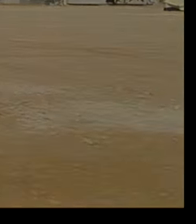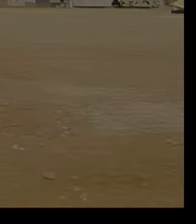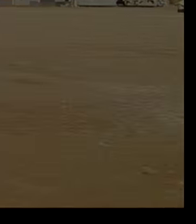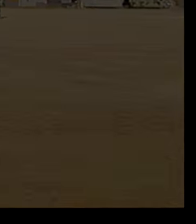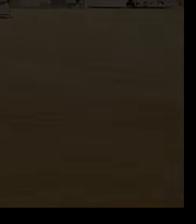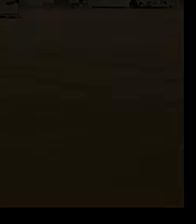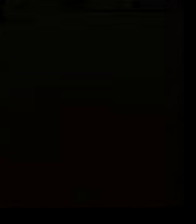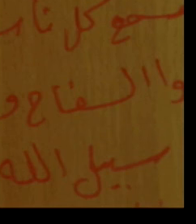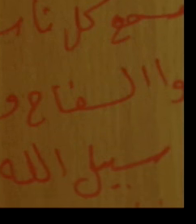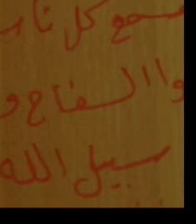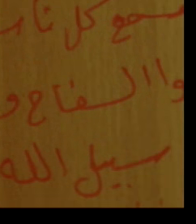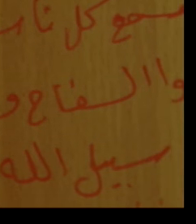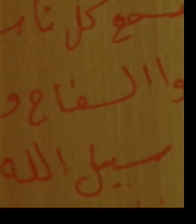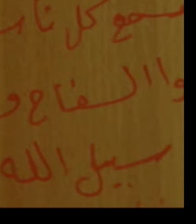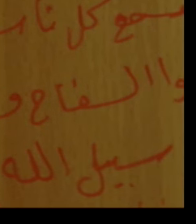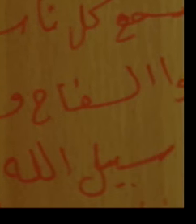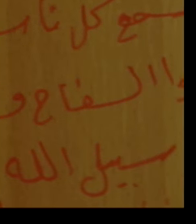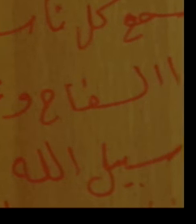Why did you decide to leave Syria?